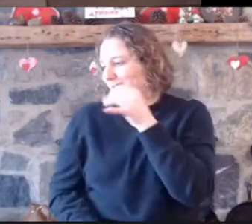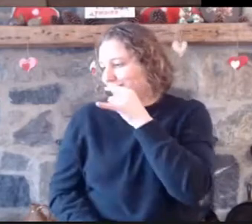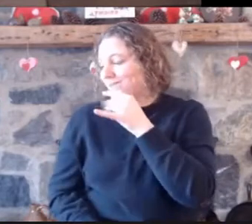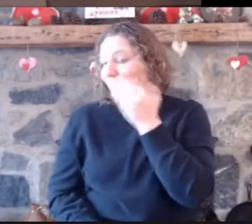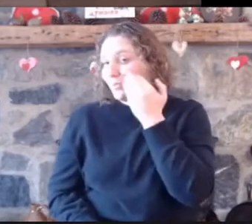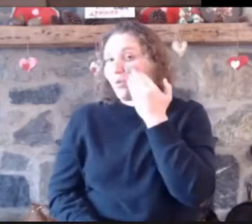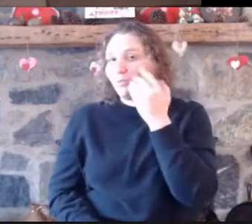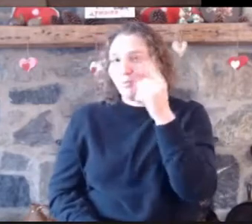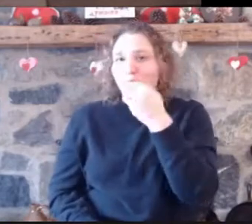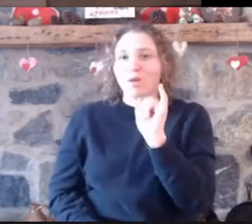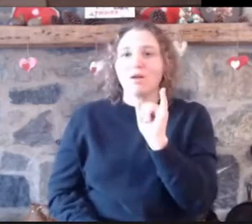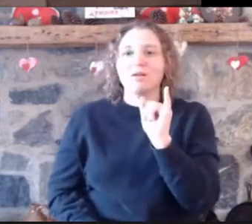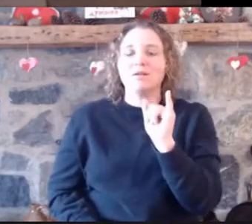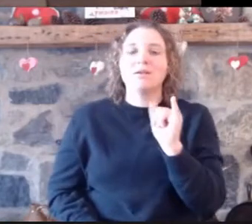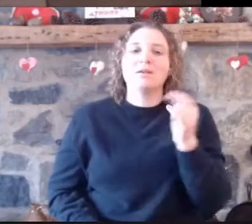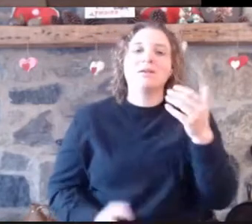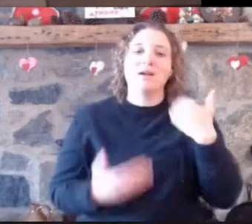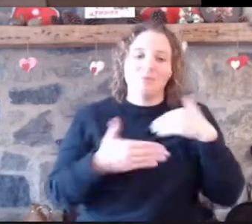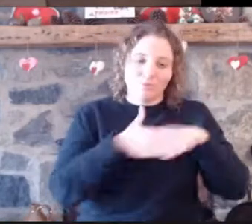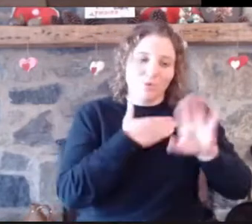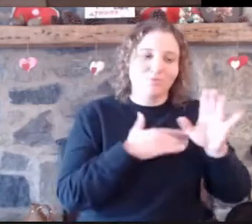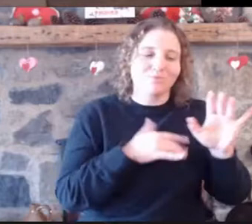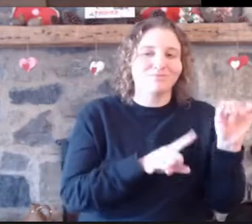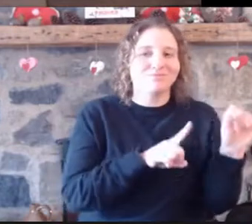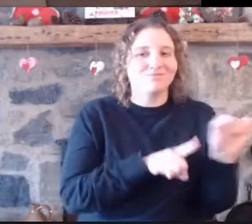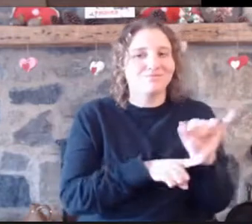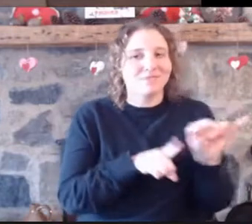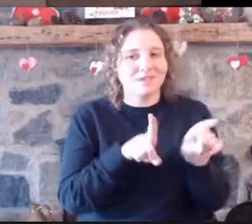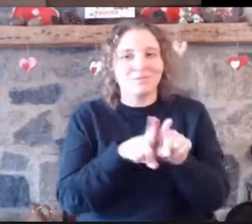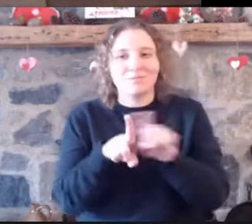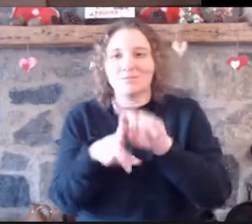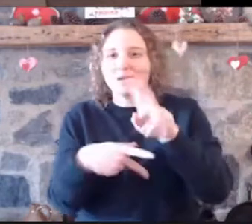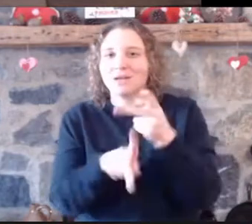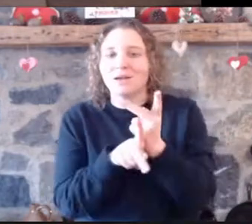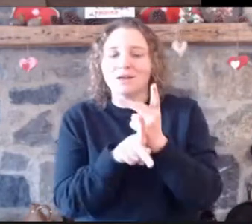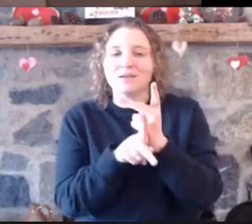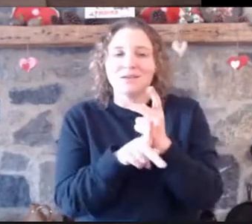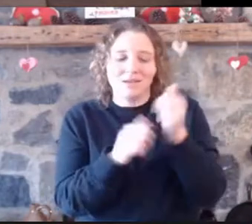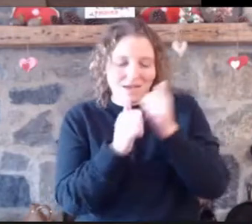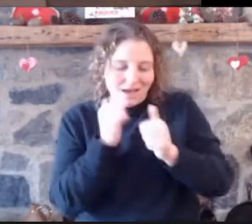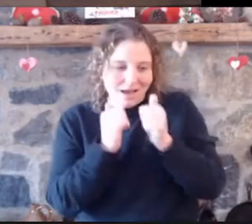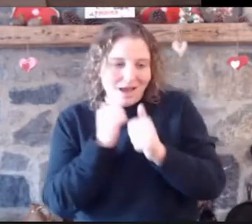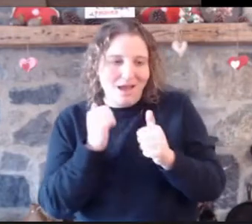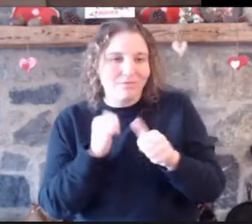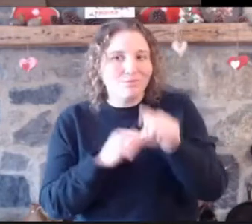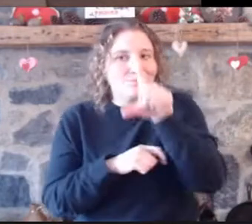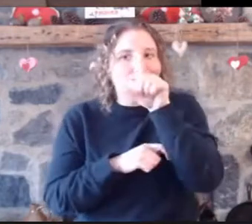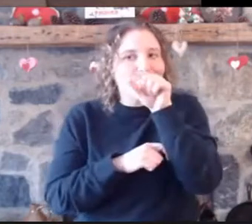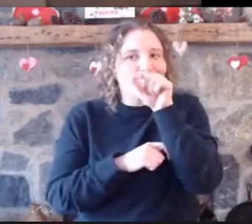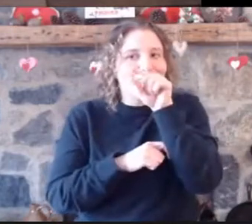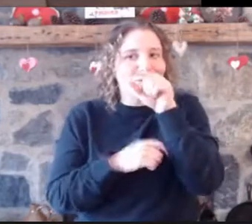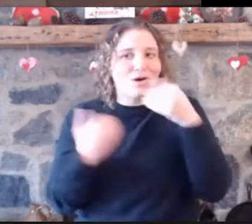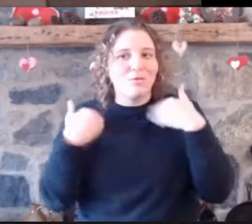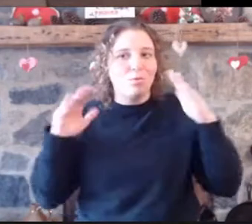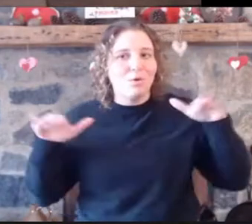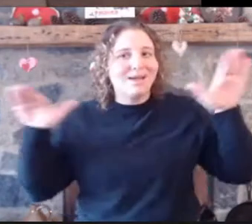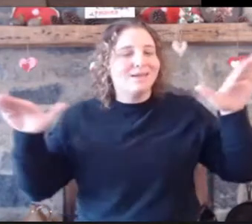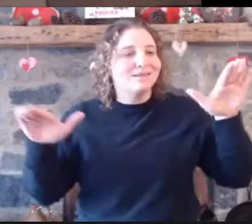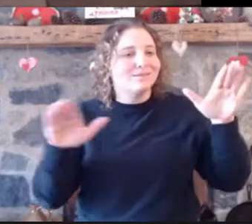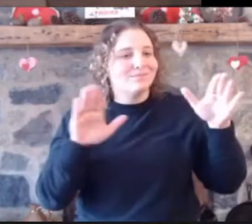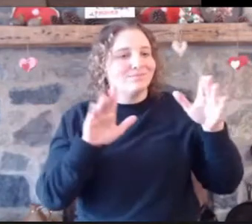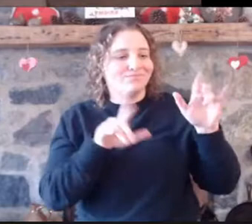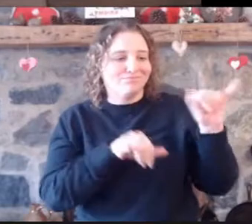After their kind. Verse 21, every winged fowl after his kind. Fifth use.